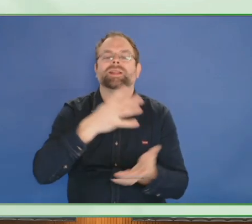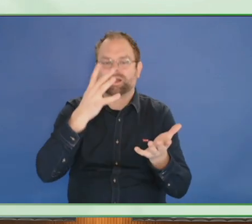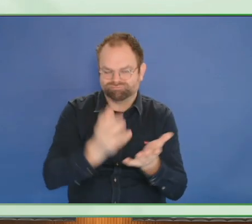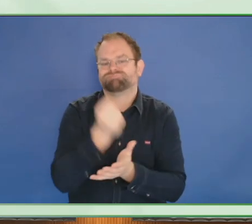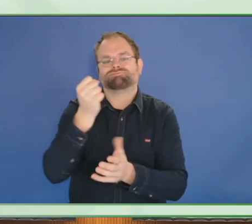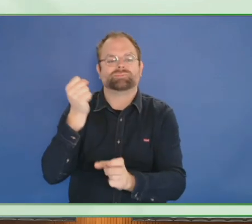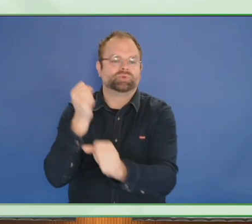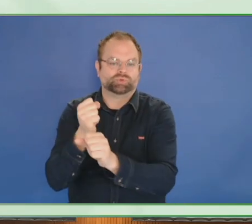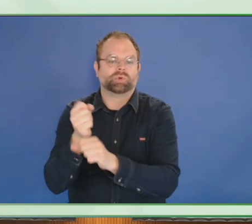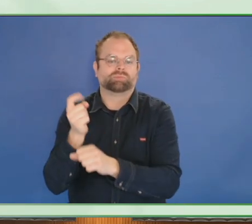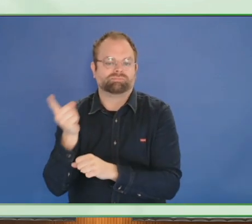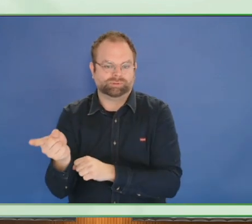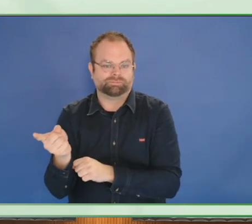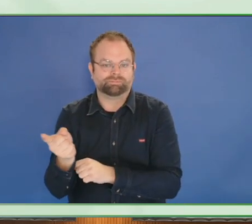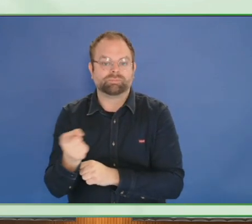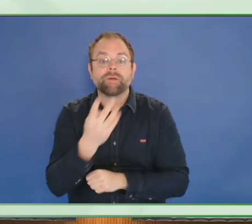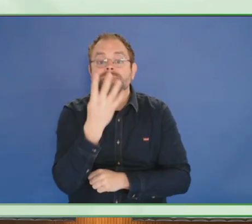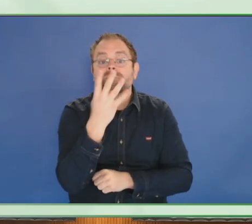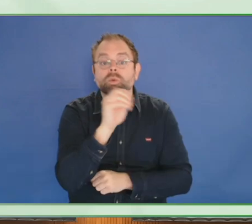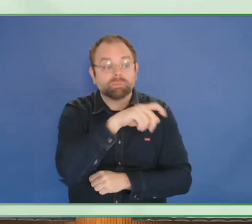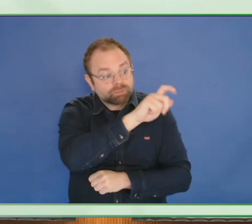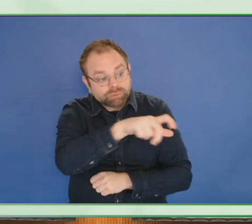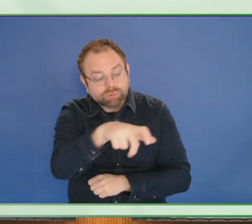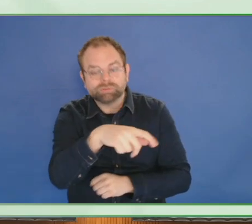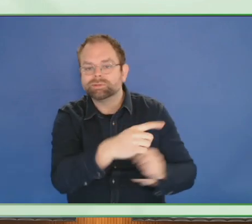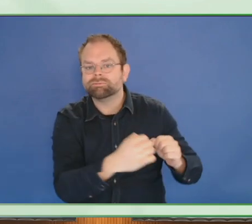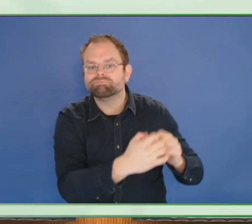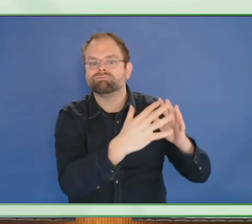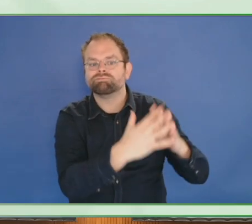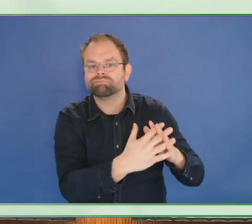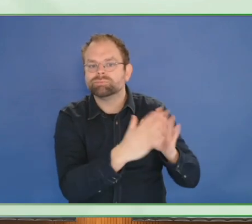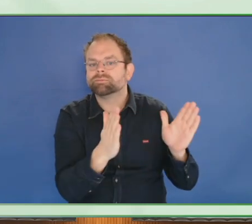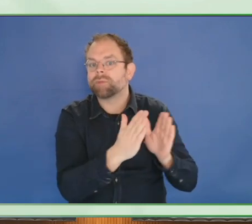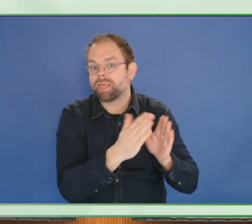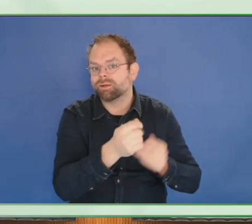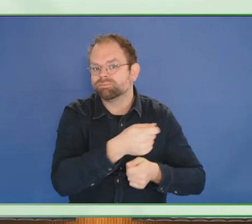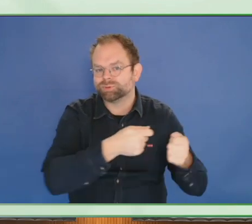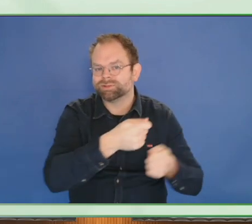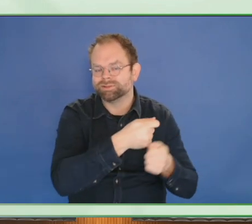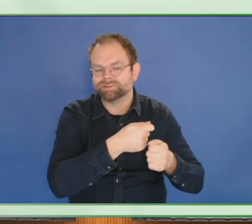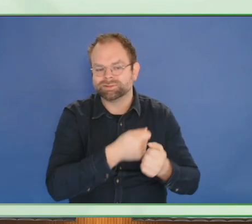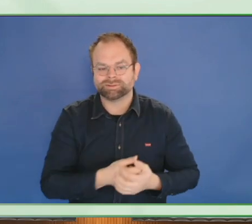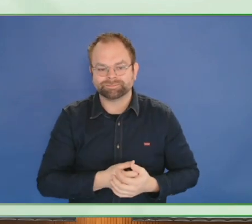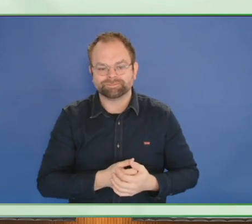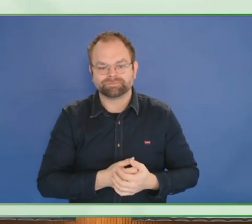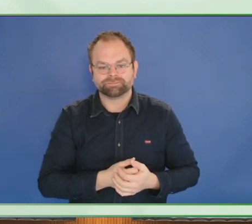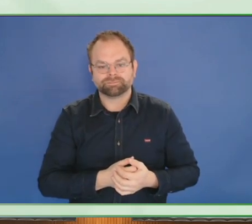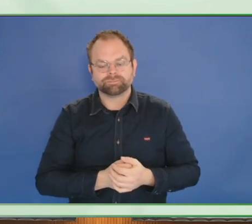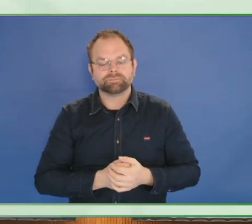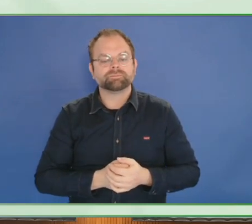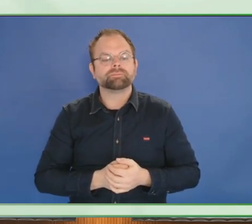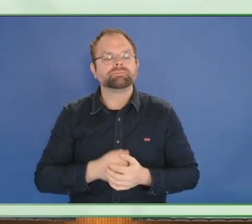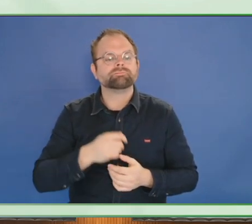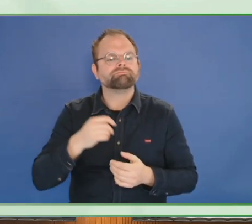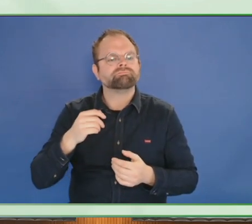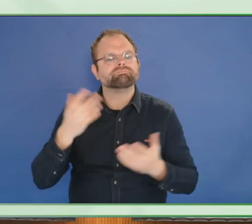To illustrate the impact of our work, let me share with you Noor's story. Noor is a 27 years